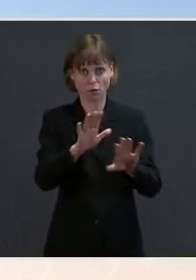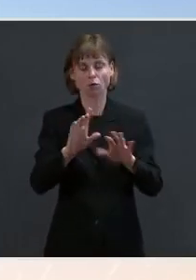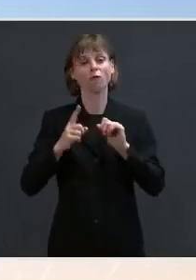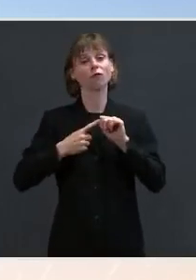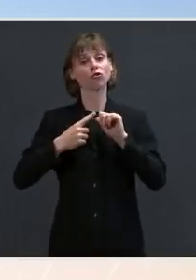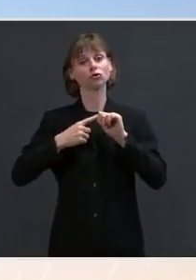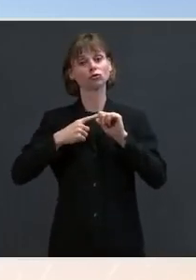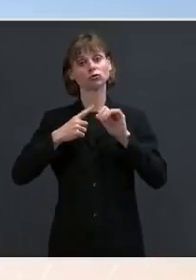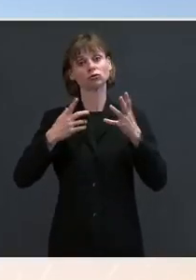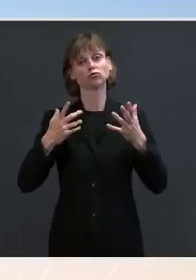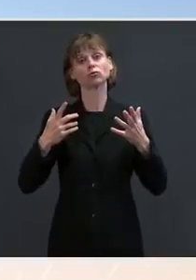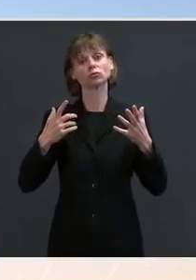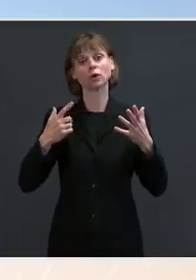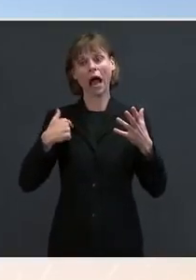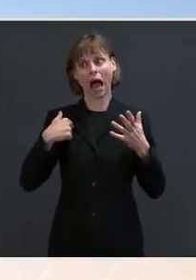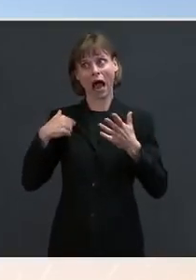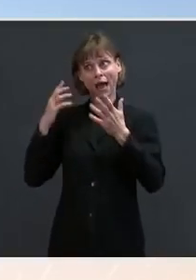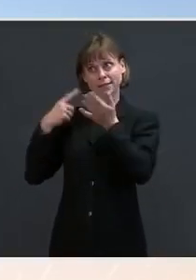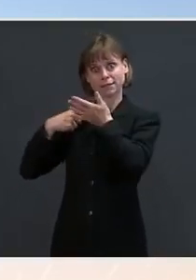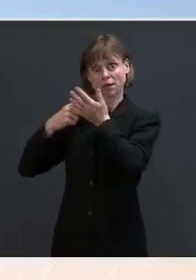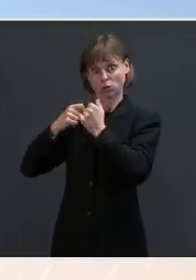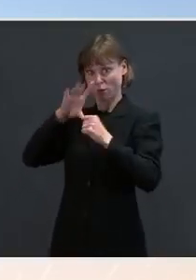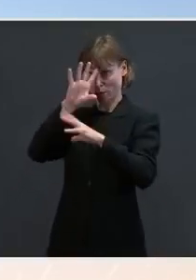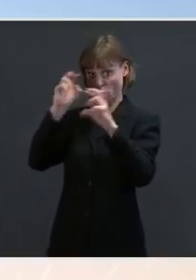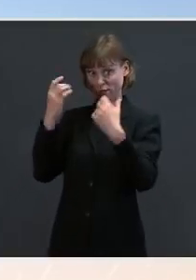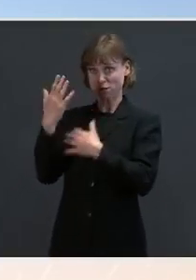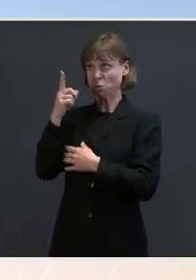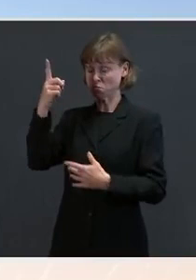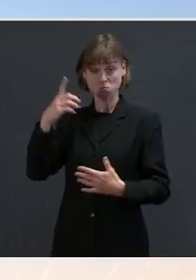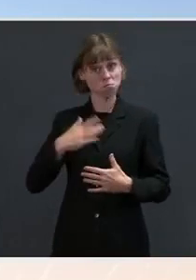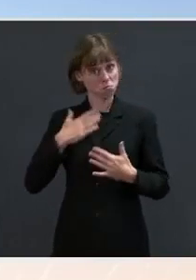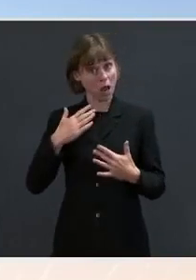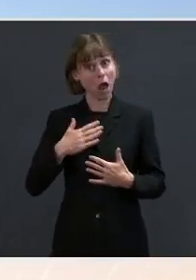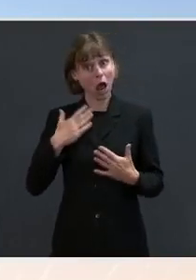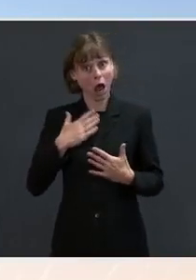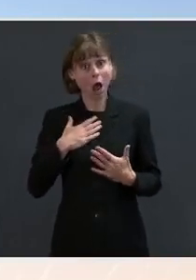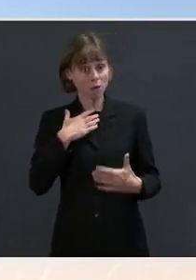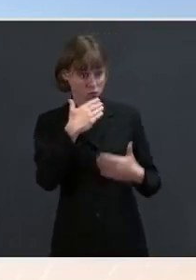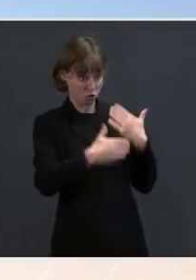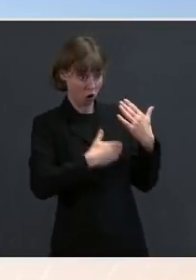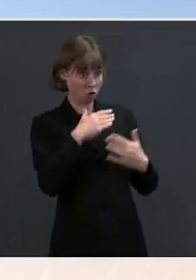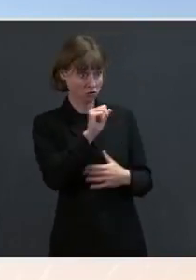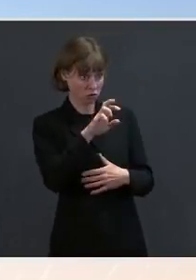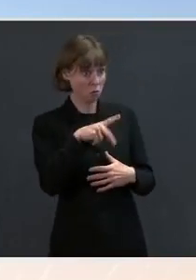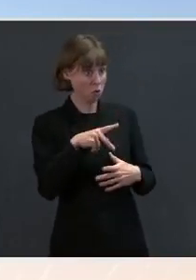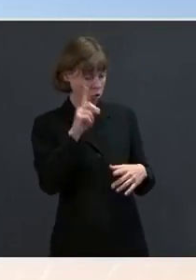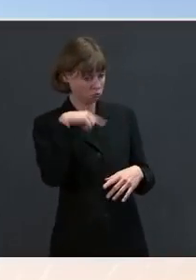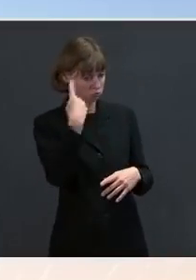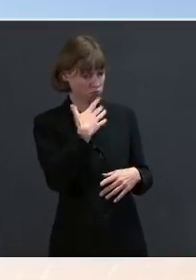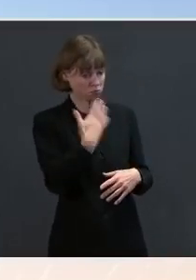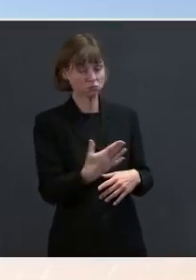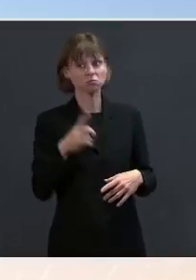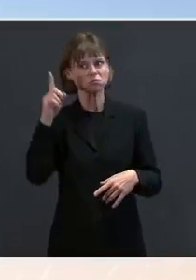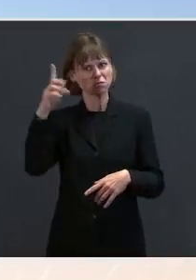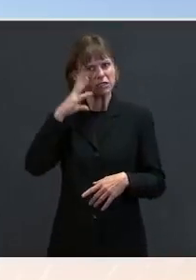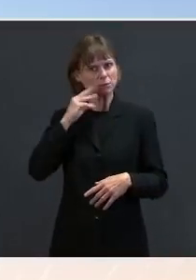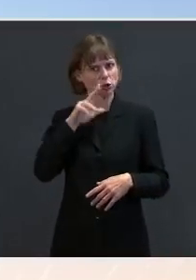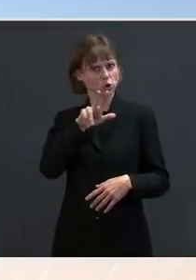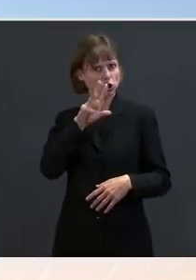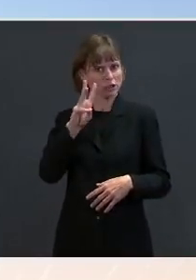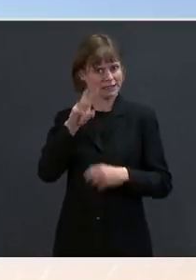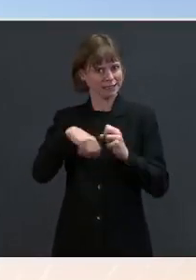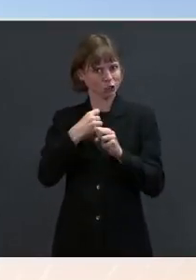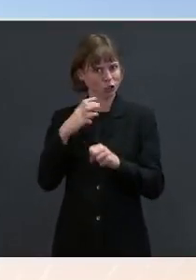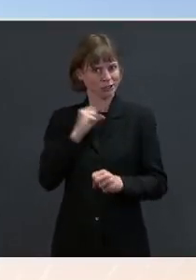I talked to the president about this morning. He's pleased with the progress that is being made on the rescue plan. As someone who served for 36 years in the Senate,